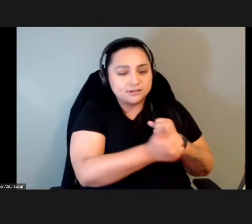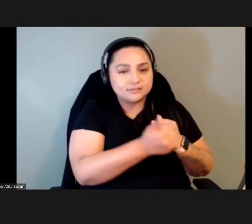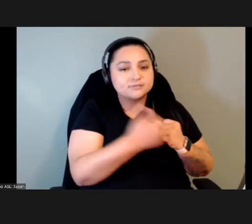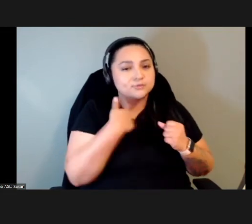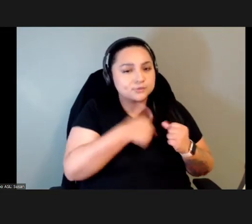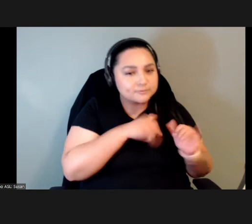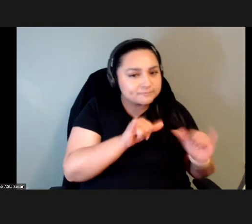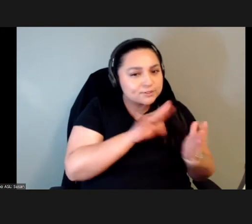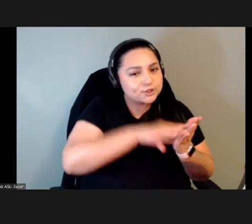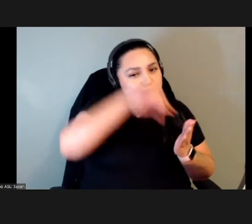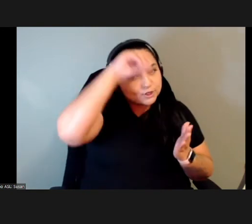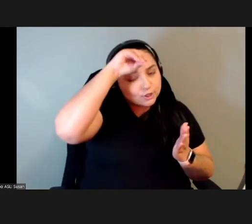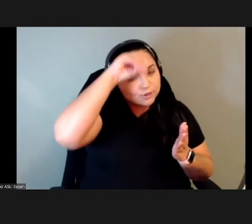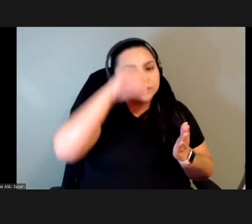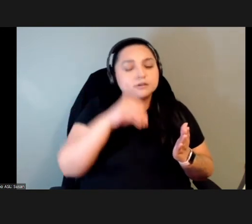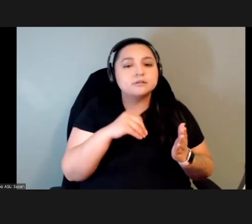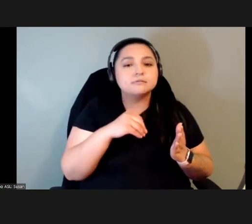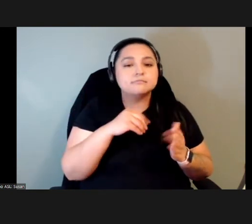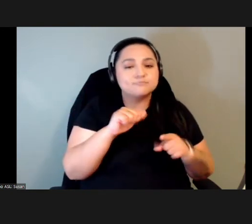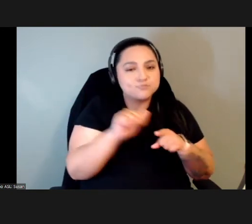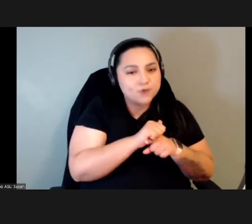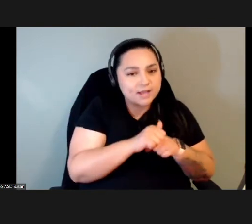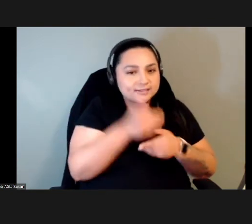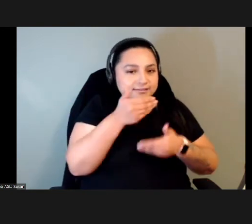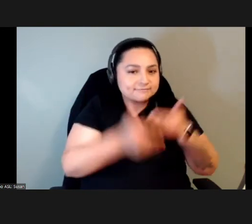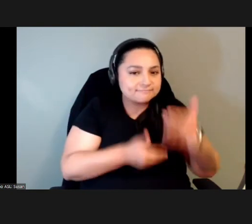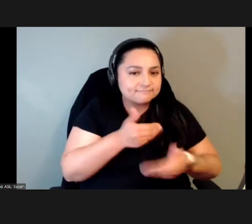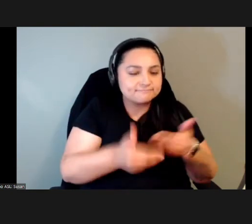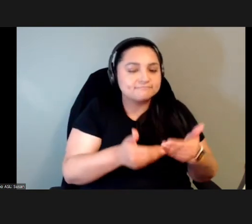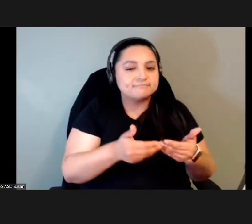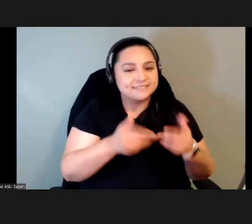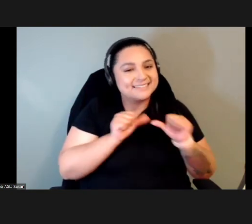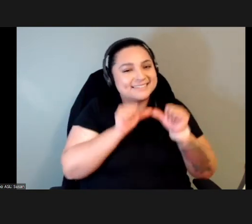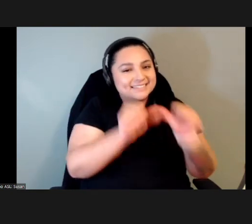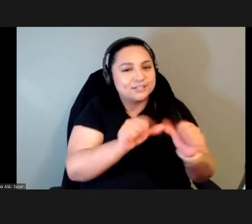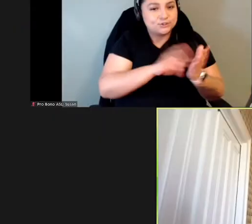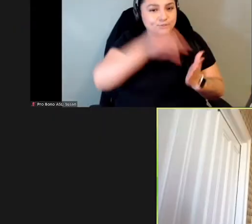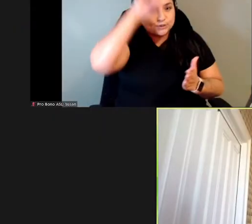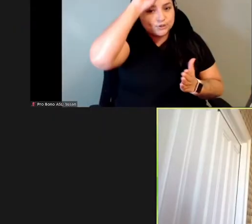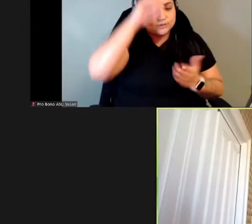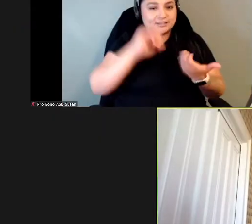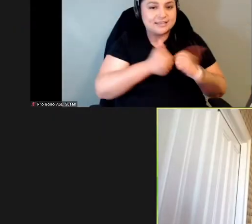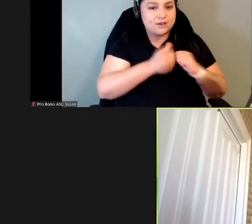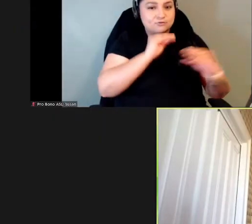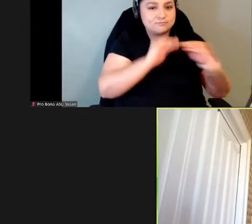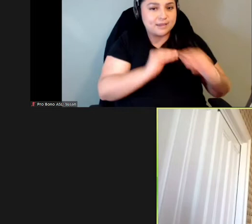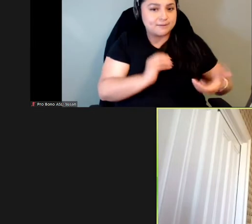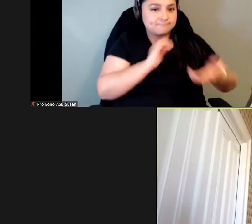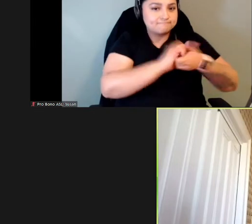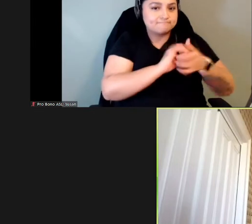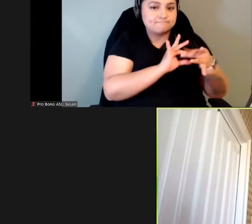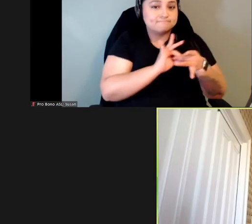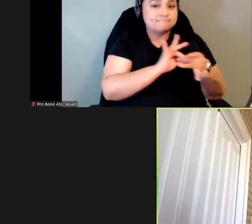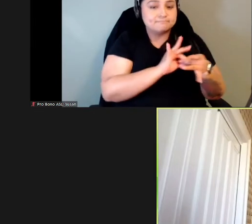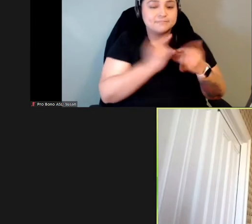practice repair and to continue our learning. And now I'm gonna pass it on to Caroline.